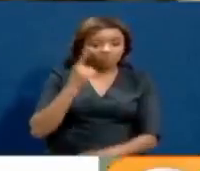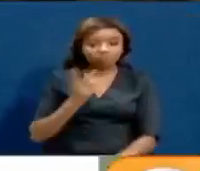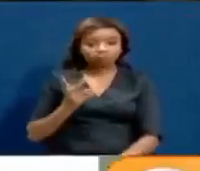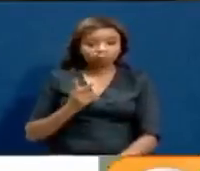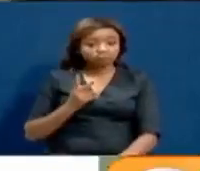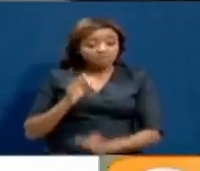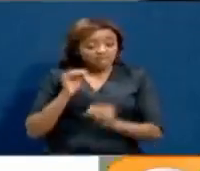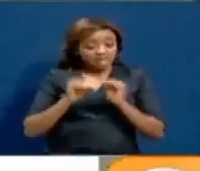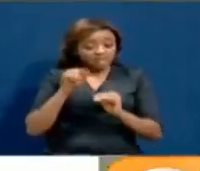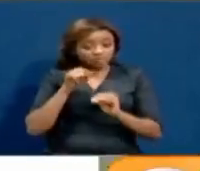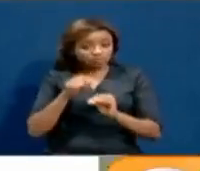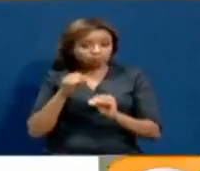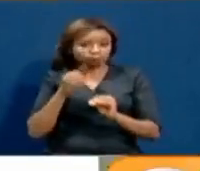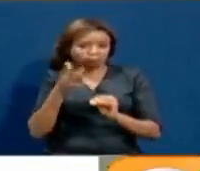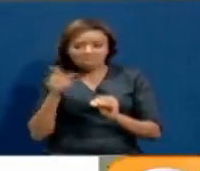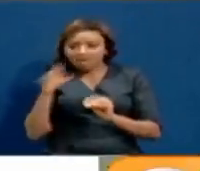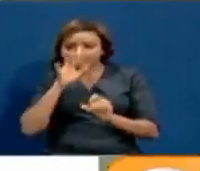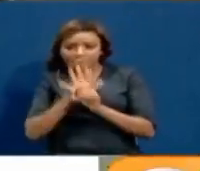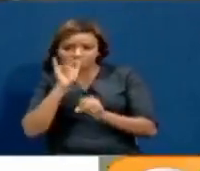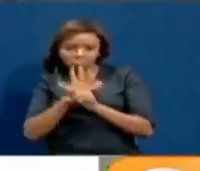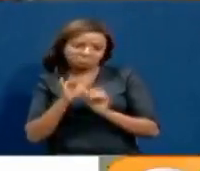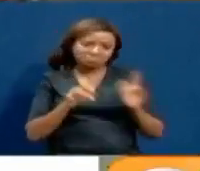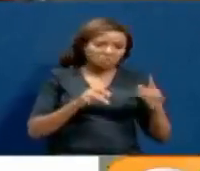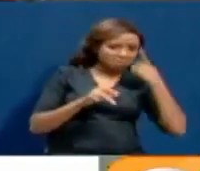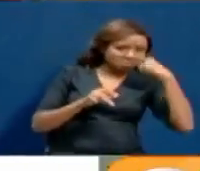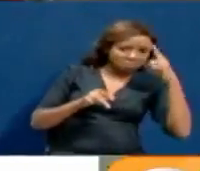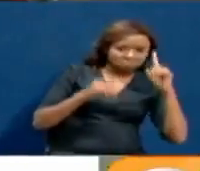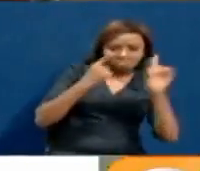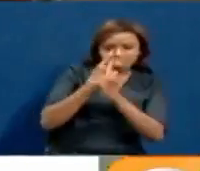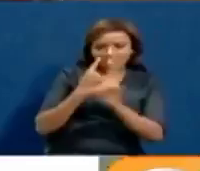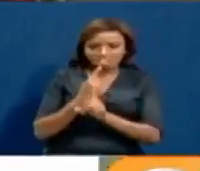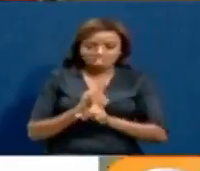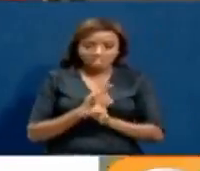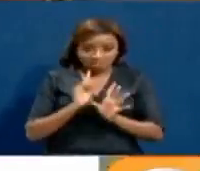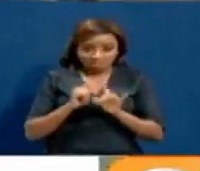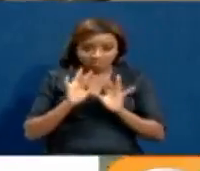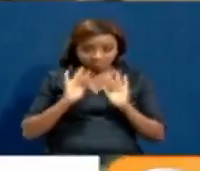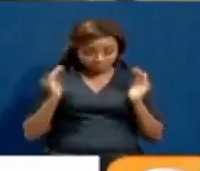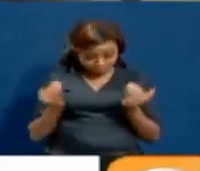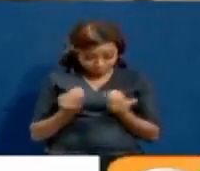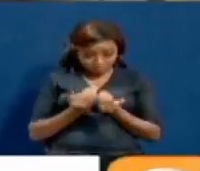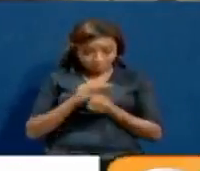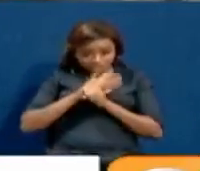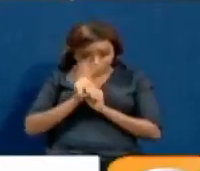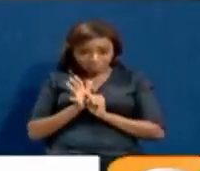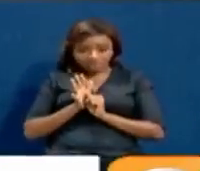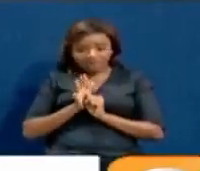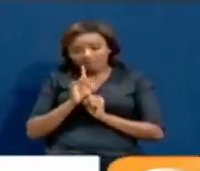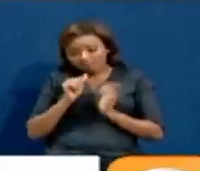defined not just by the policies and promises of the candidates, but also by the global COVID-19